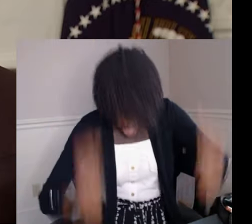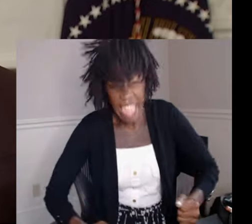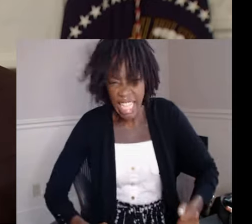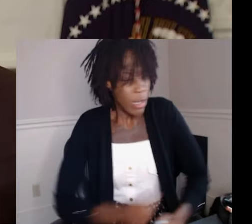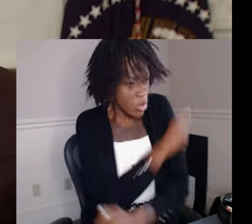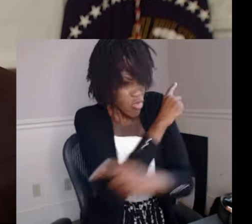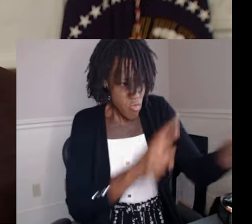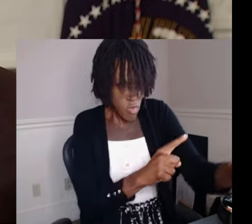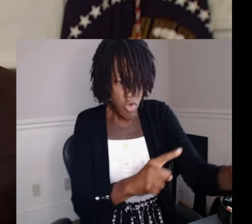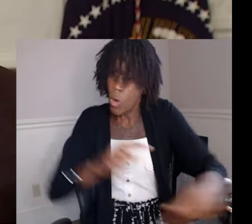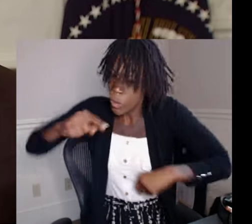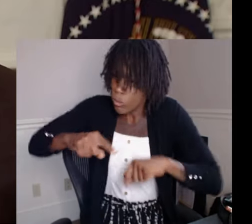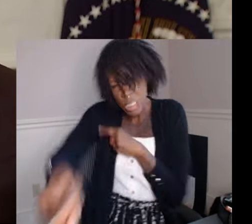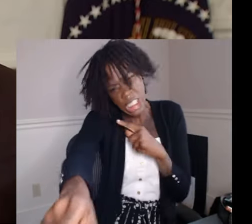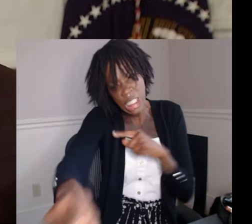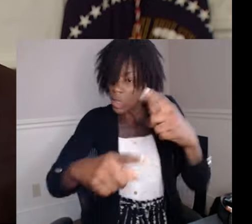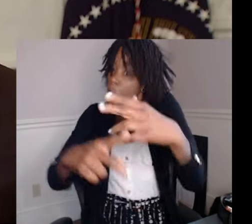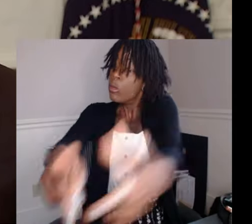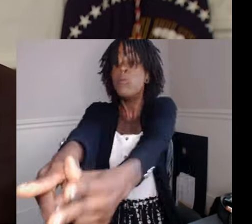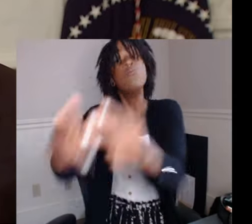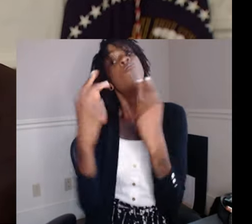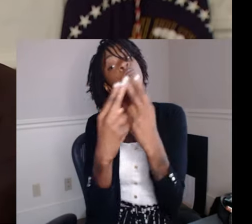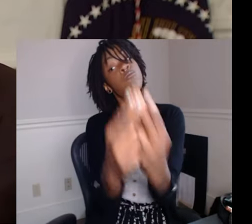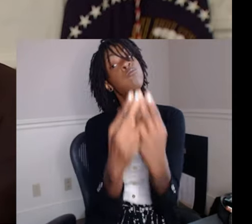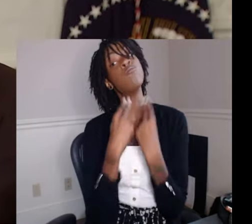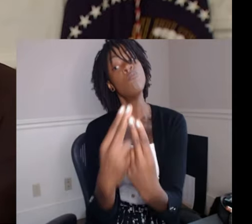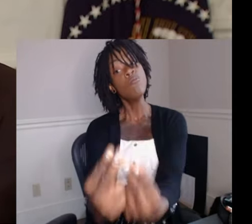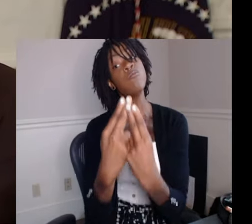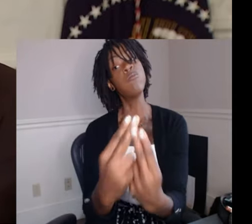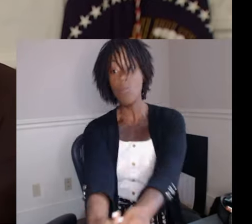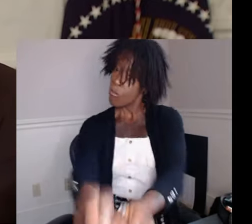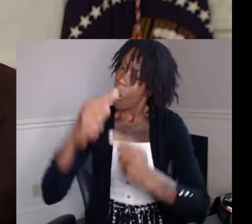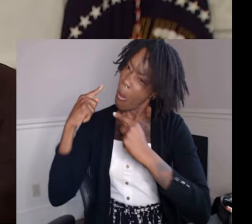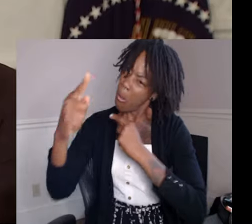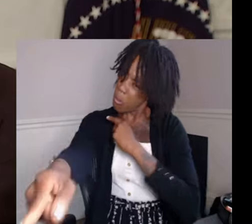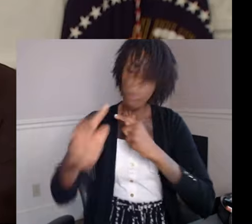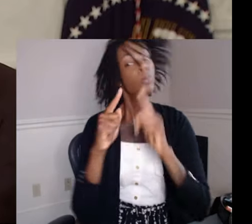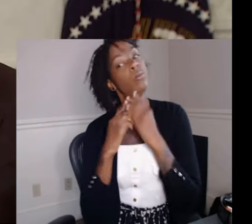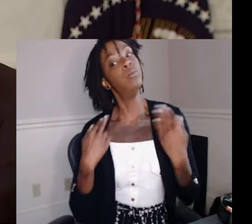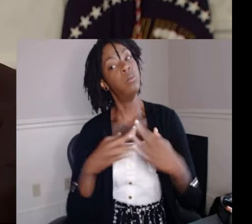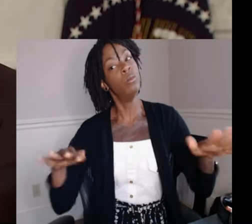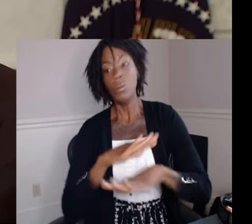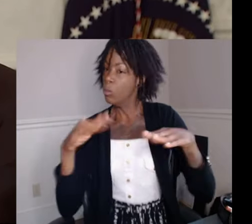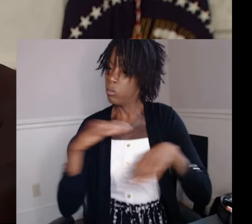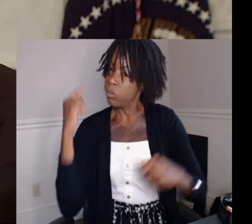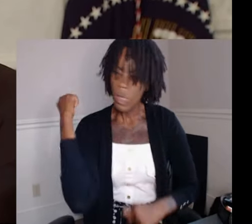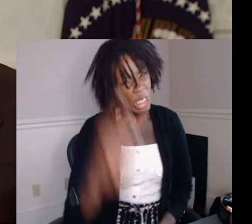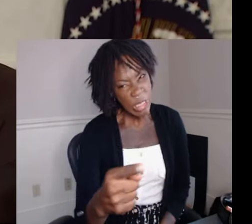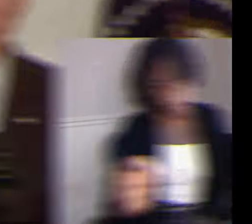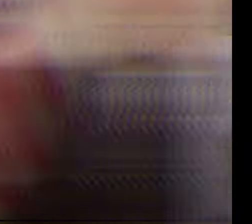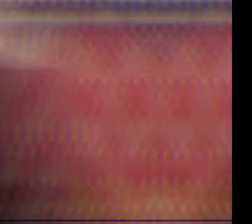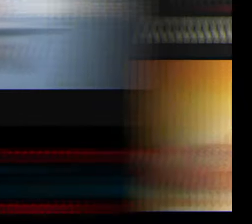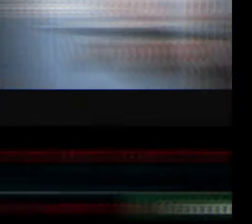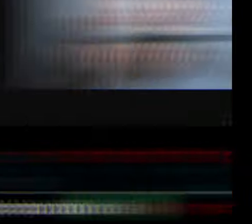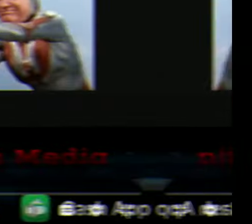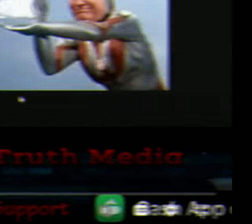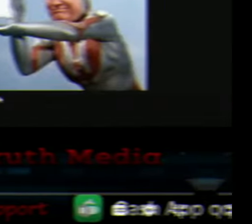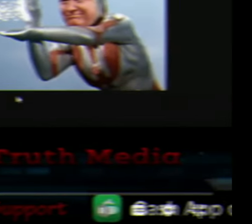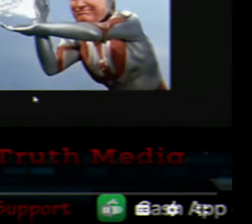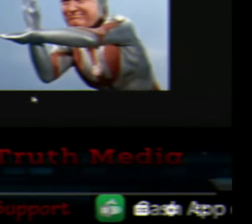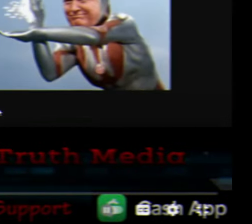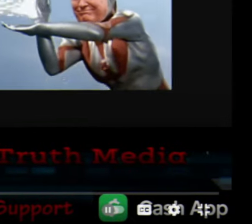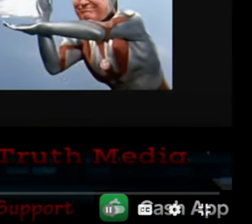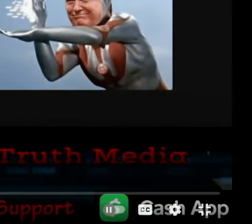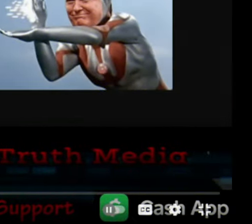vaccinated. All. And I've signed another executive order that will require federal contractors to do the same way.